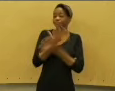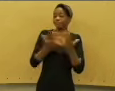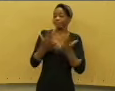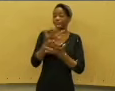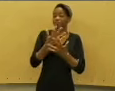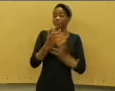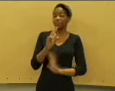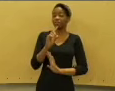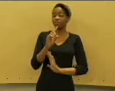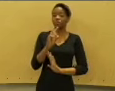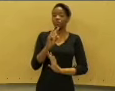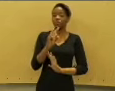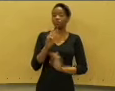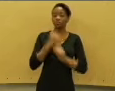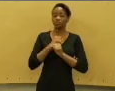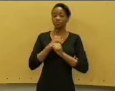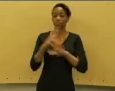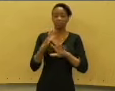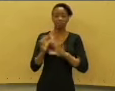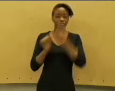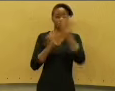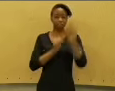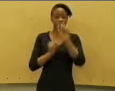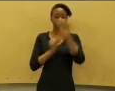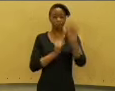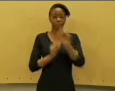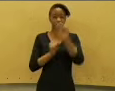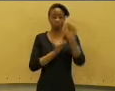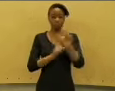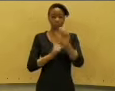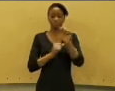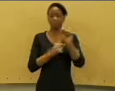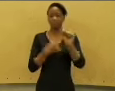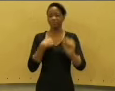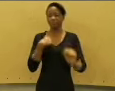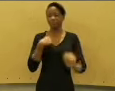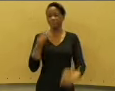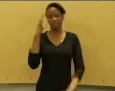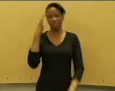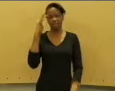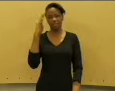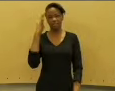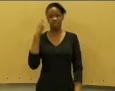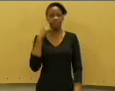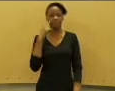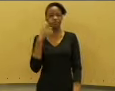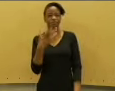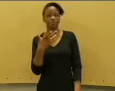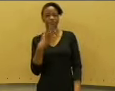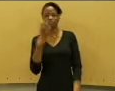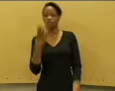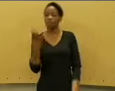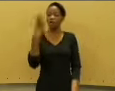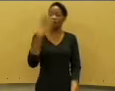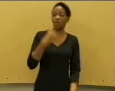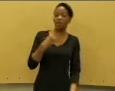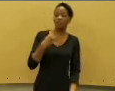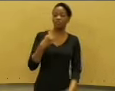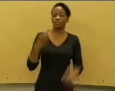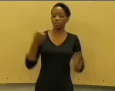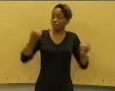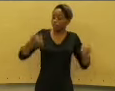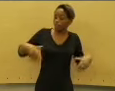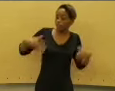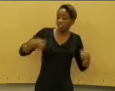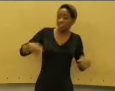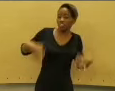sentences in the conversation that we're having will determine, like, for instance, if you ask me, so do you take your wheelchair everywhere with